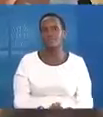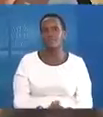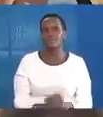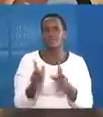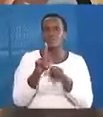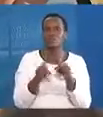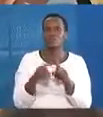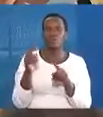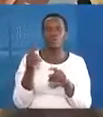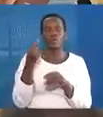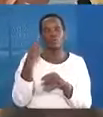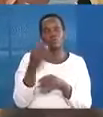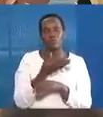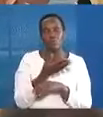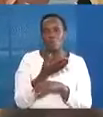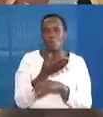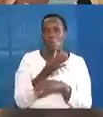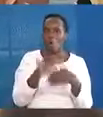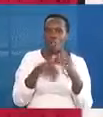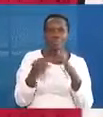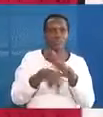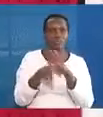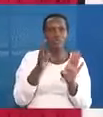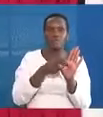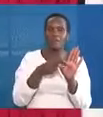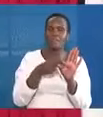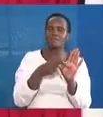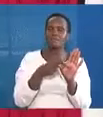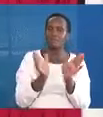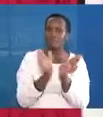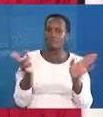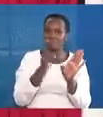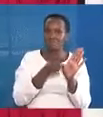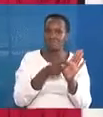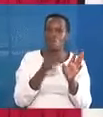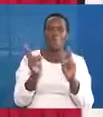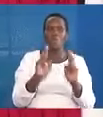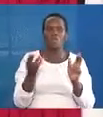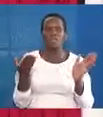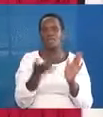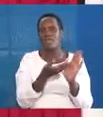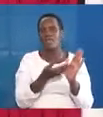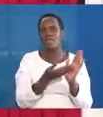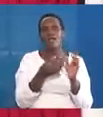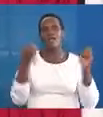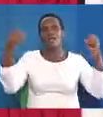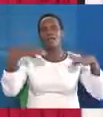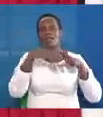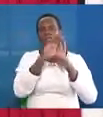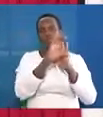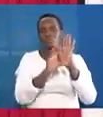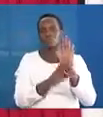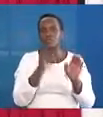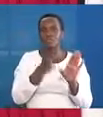Although the principle of public participation is already enshrined in our Constitution, participation has faced